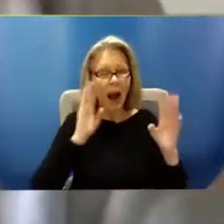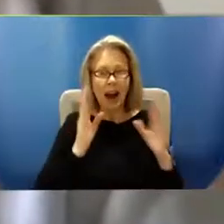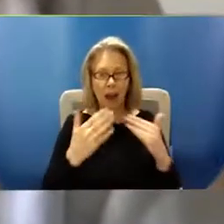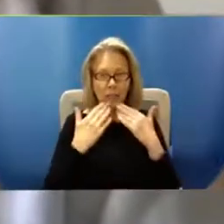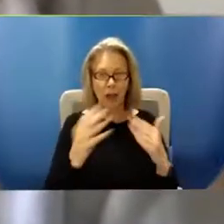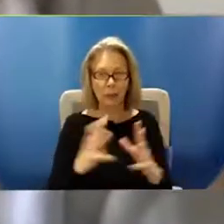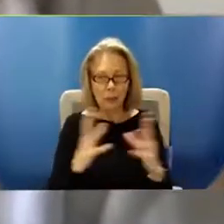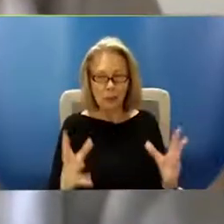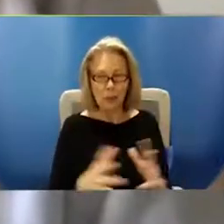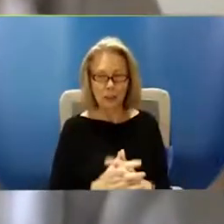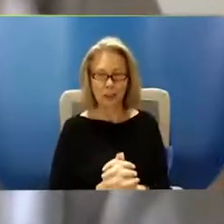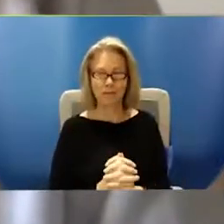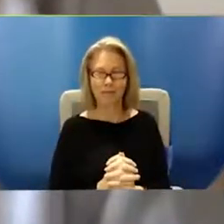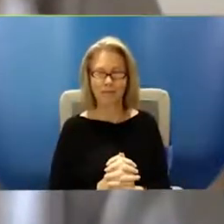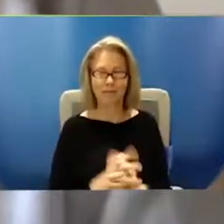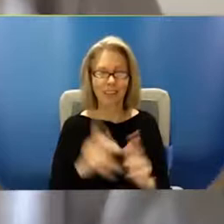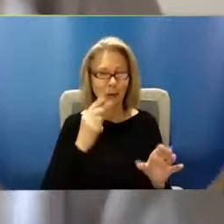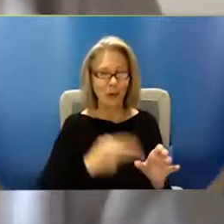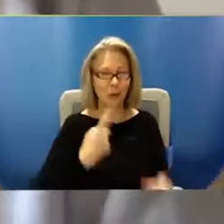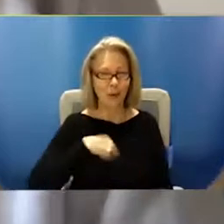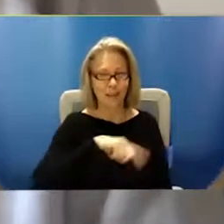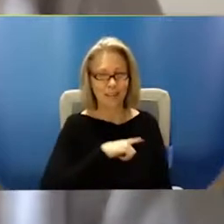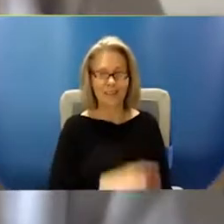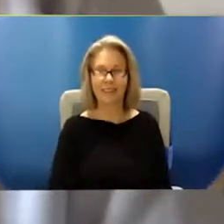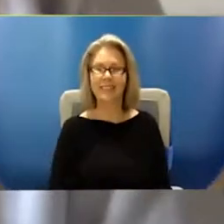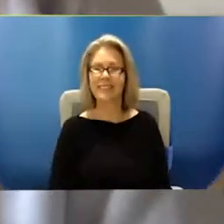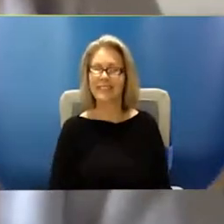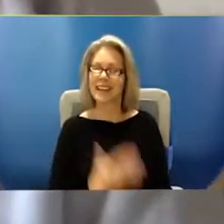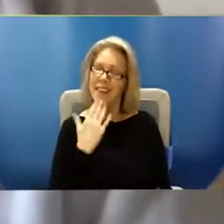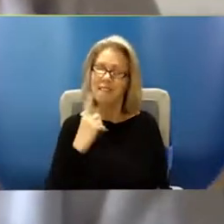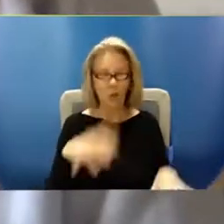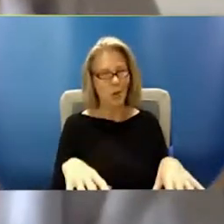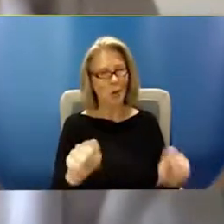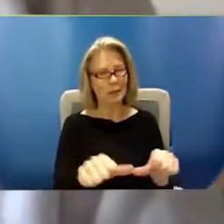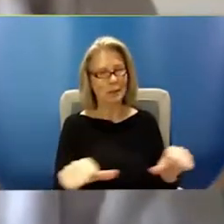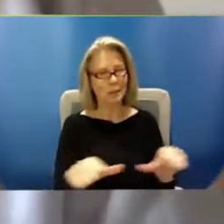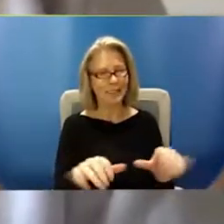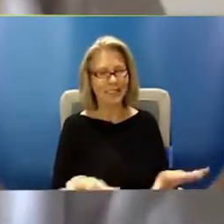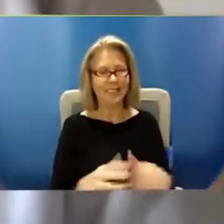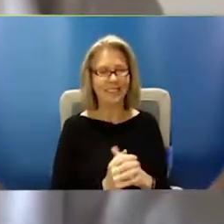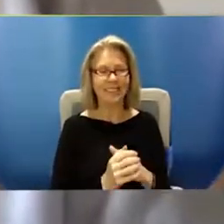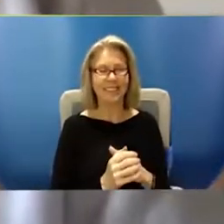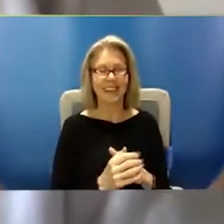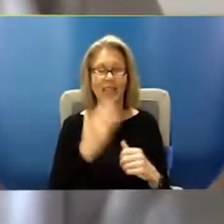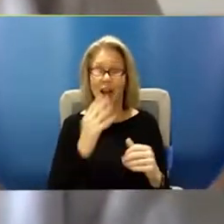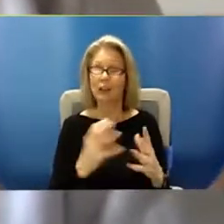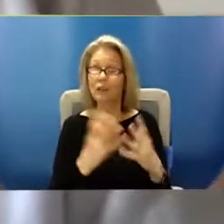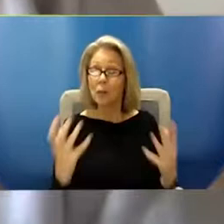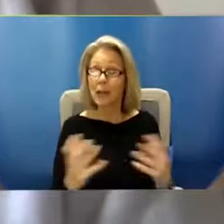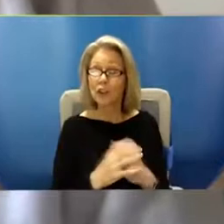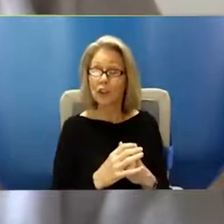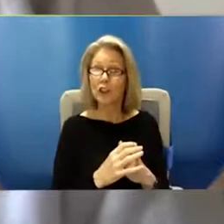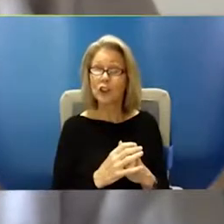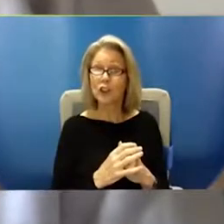Hi, everybody. Thank you so much for joining us, holding space. And thanks